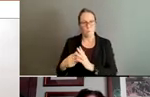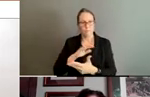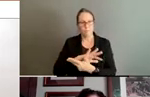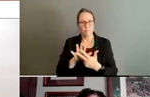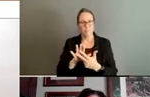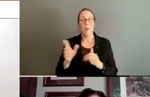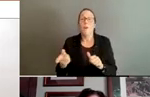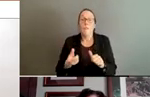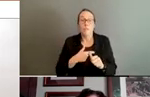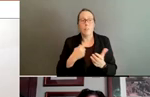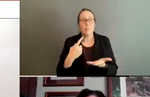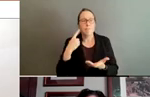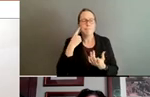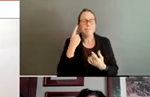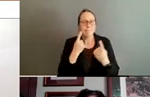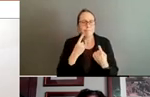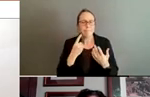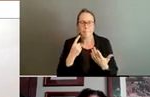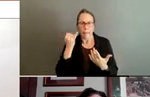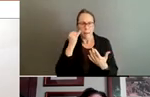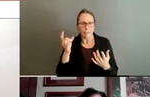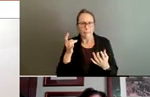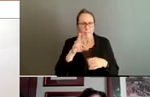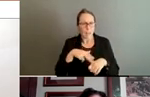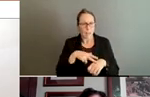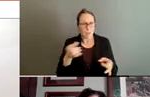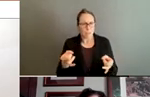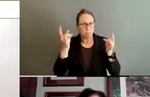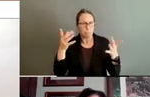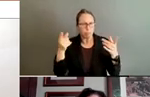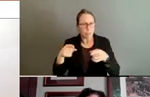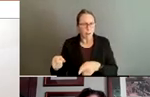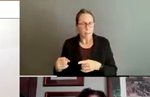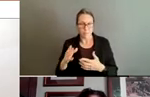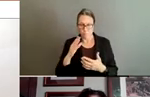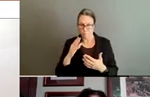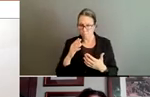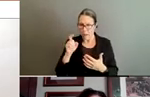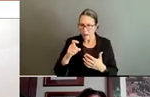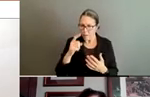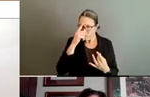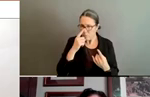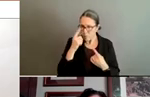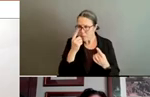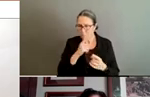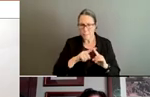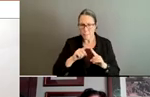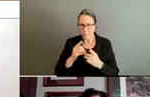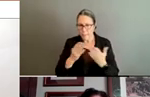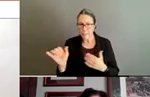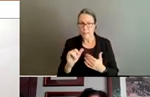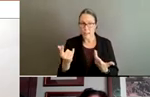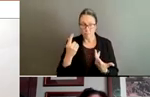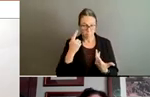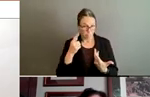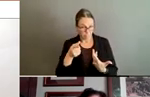to stay in their home or are they going to have to evacuate? Ideally, everybody would love to be able to stay in their home. It's what